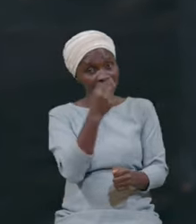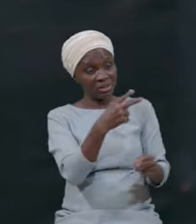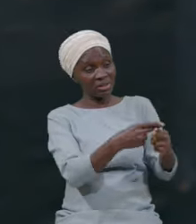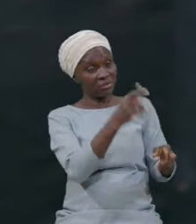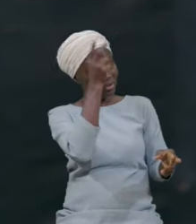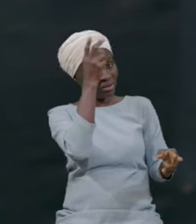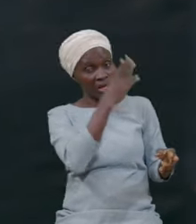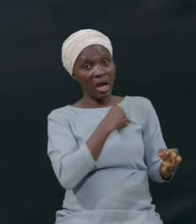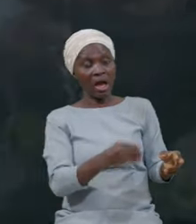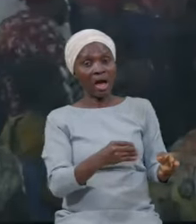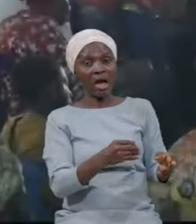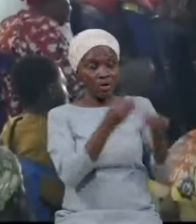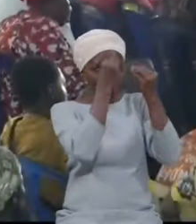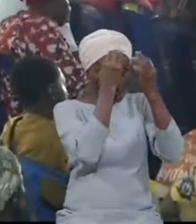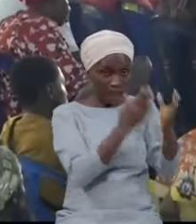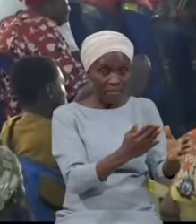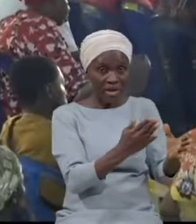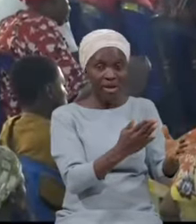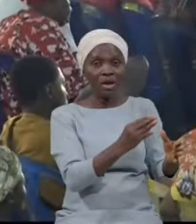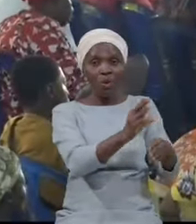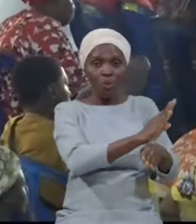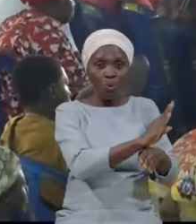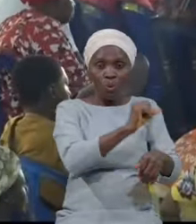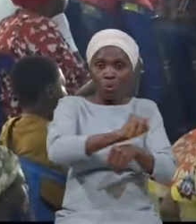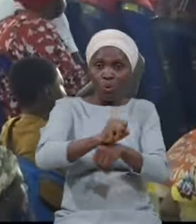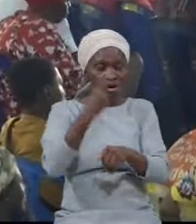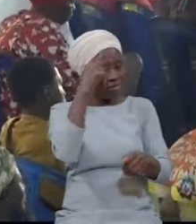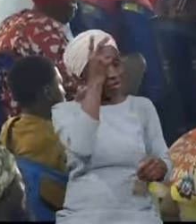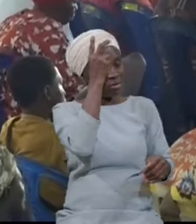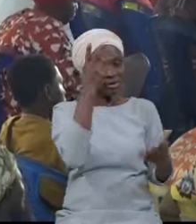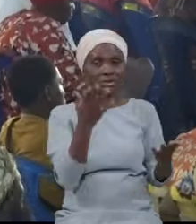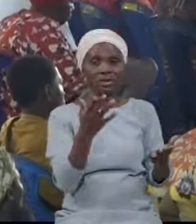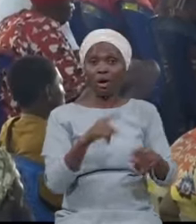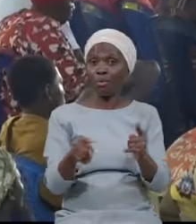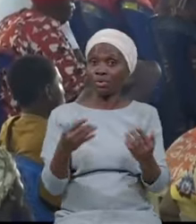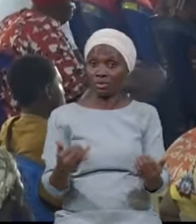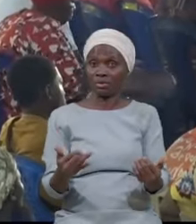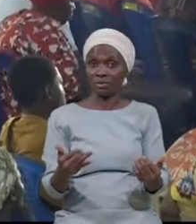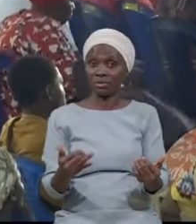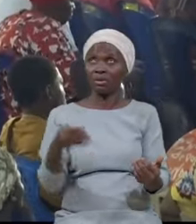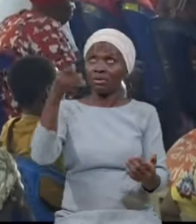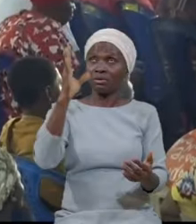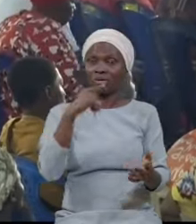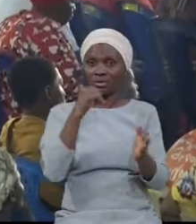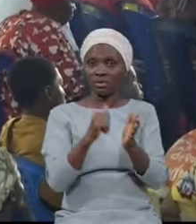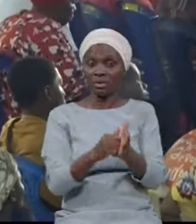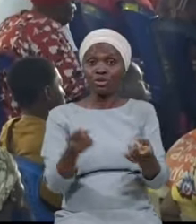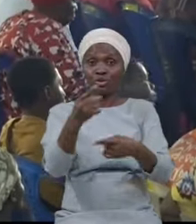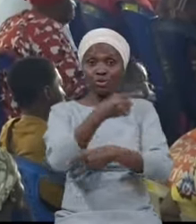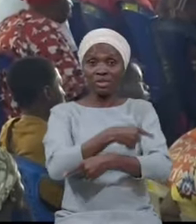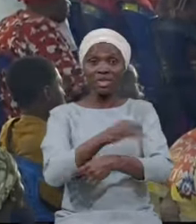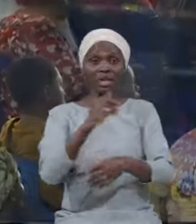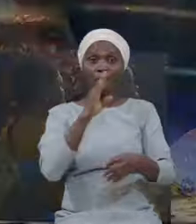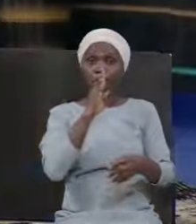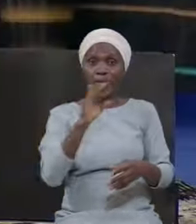They're so acquainted with evil. But he says now, today, being the day of his power and the day of